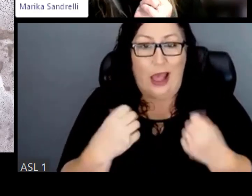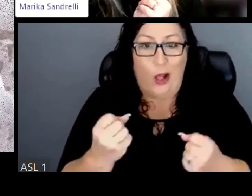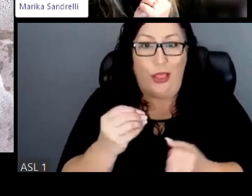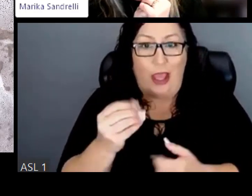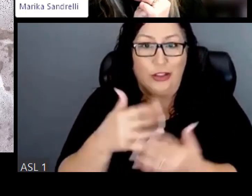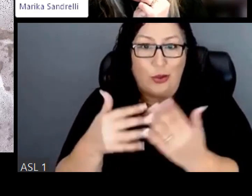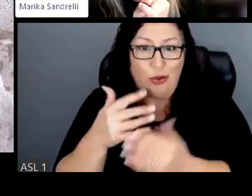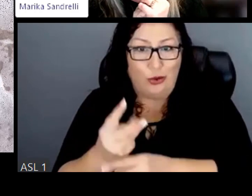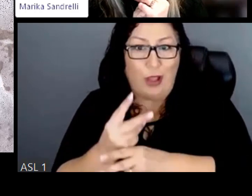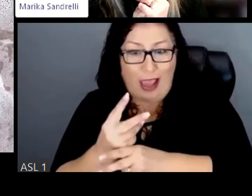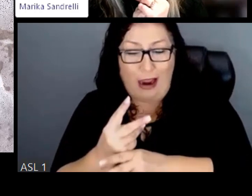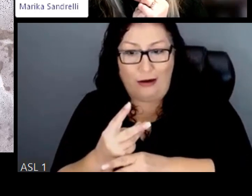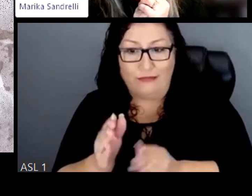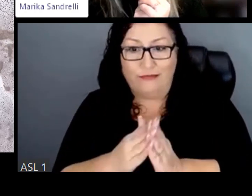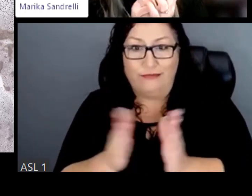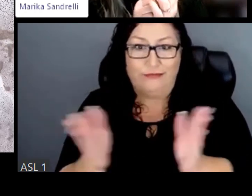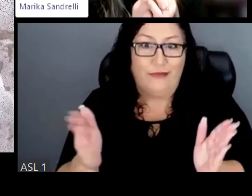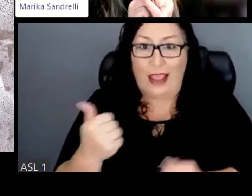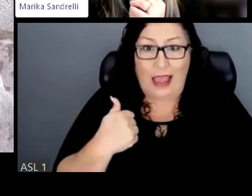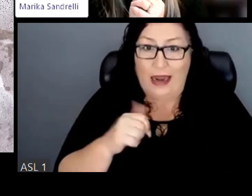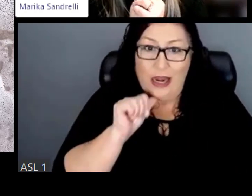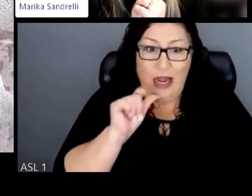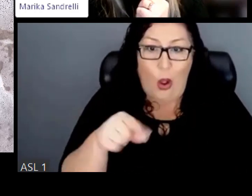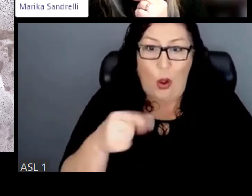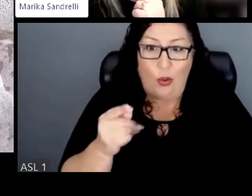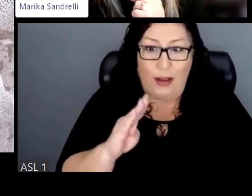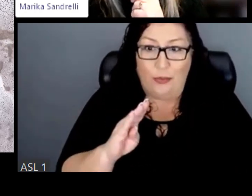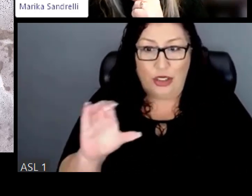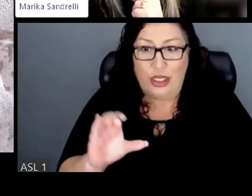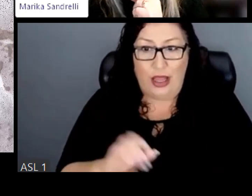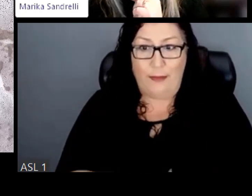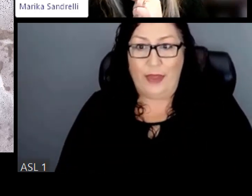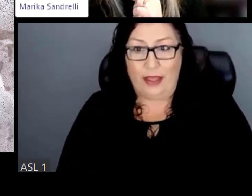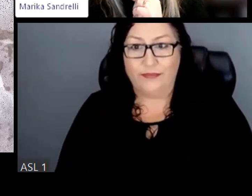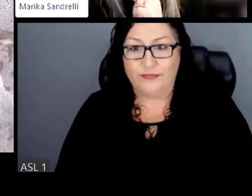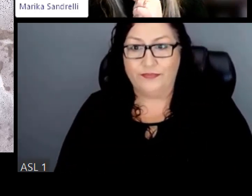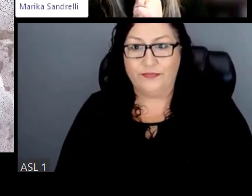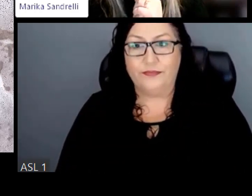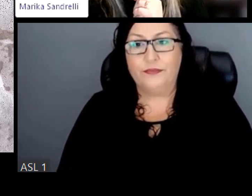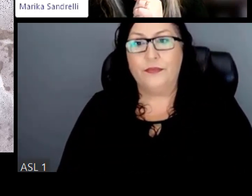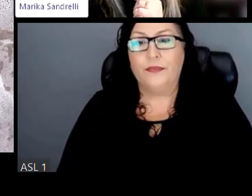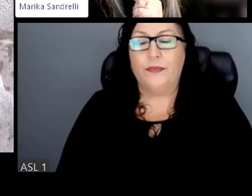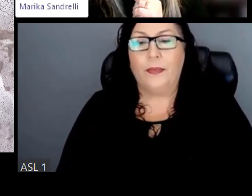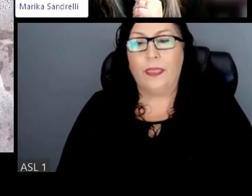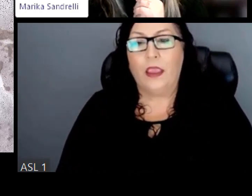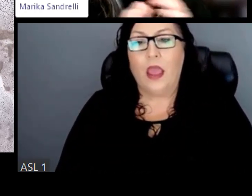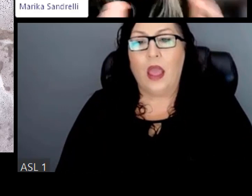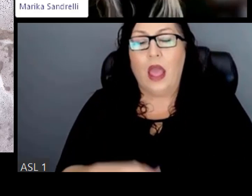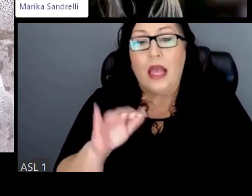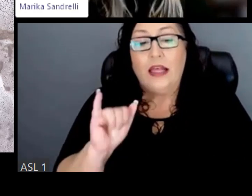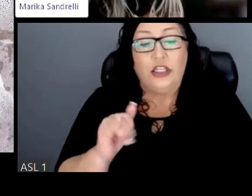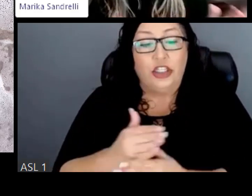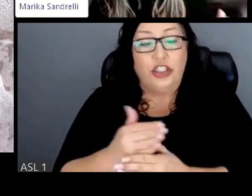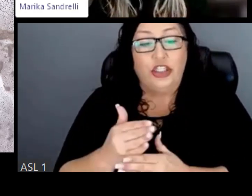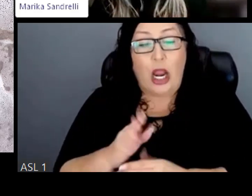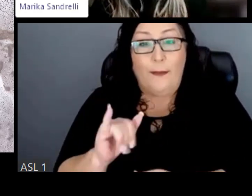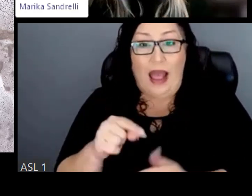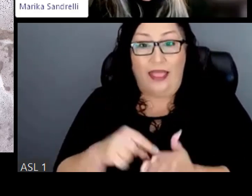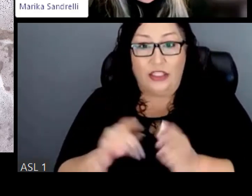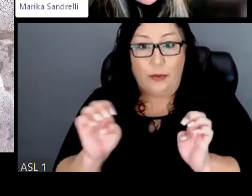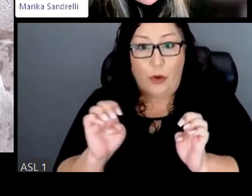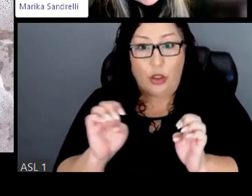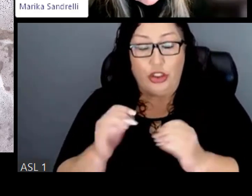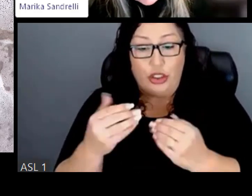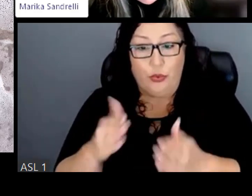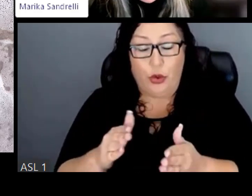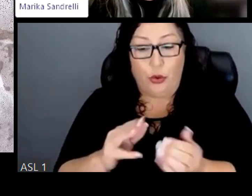health and social care workforce across Canada, not just in British Columbia. And as shared by this emergency